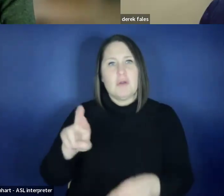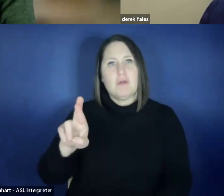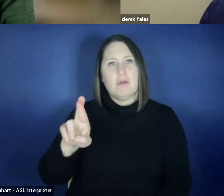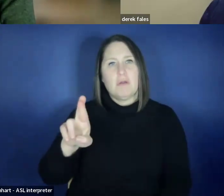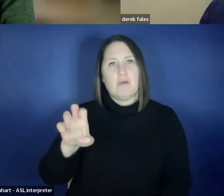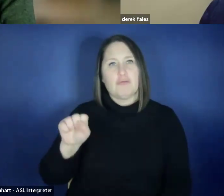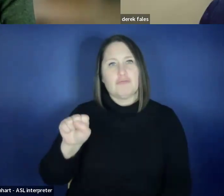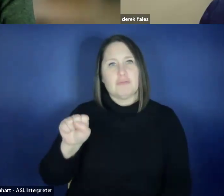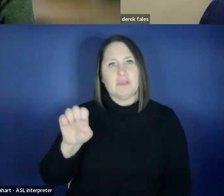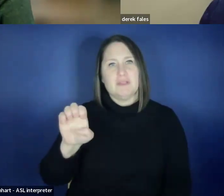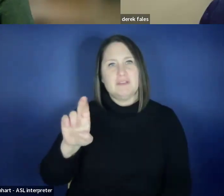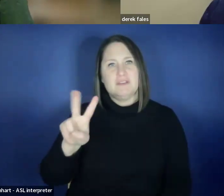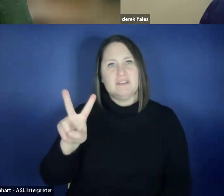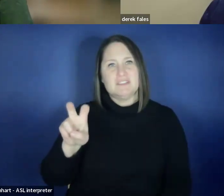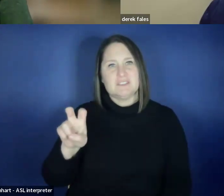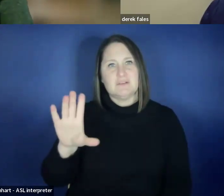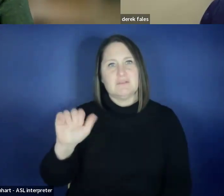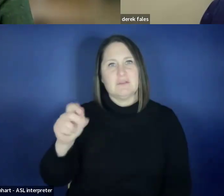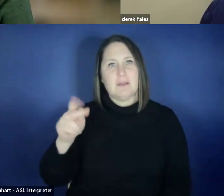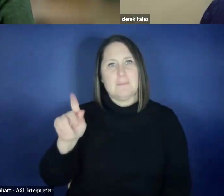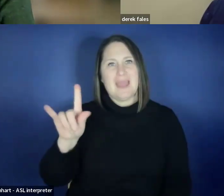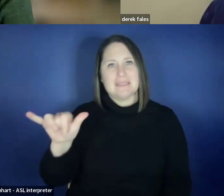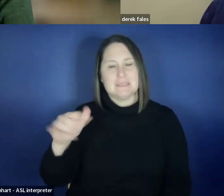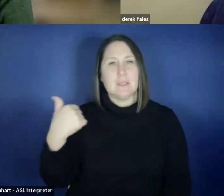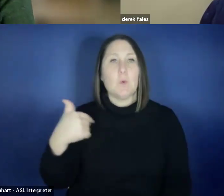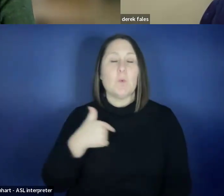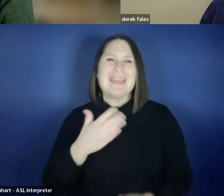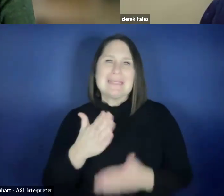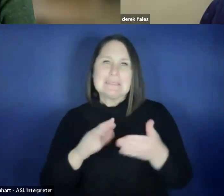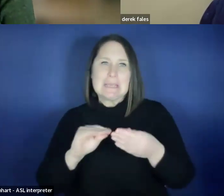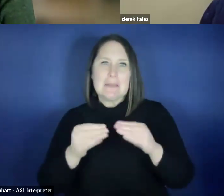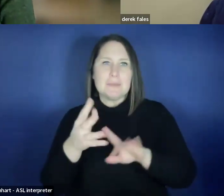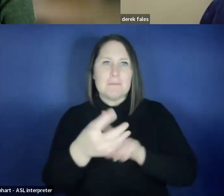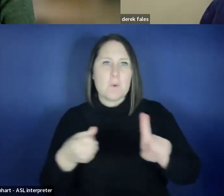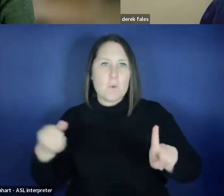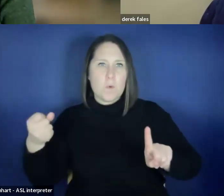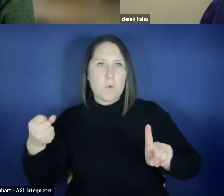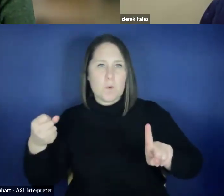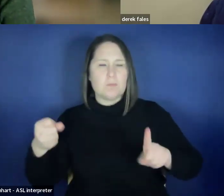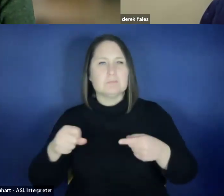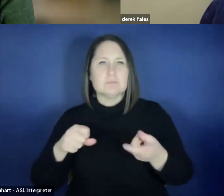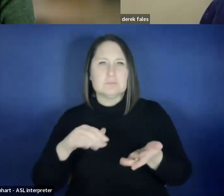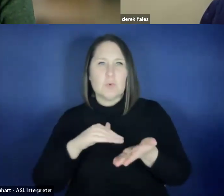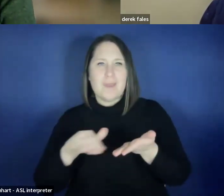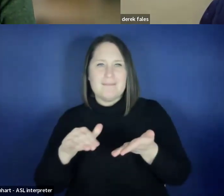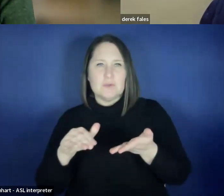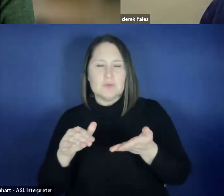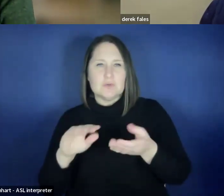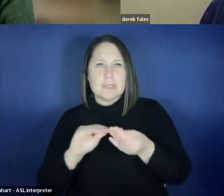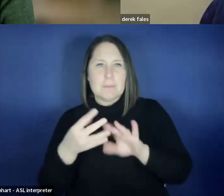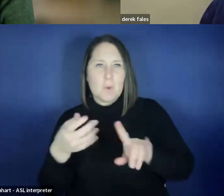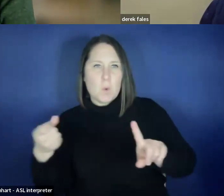capacity, which means that we are setting aside certain number of waiver slots that really